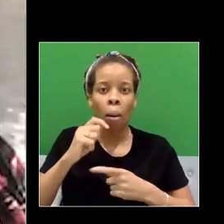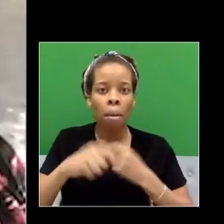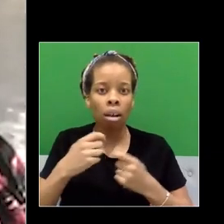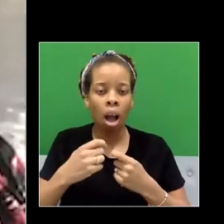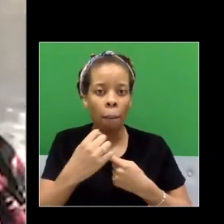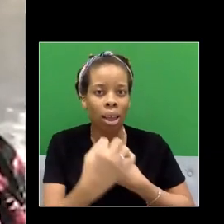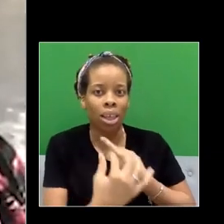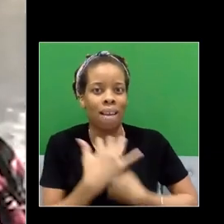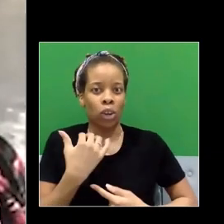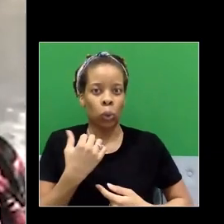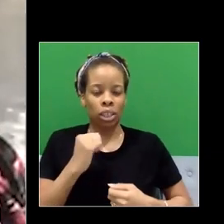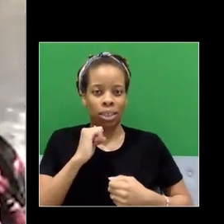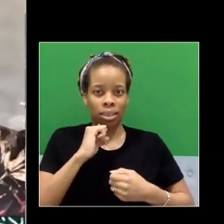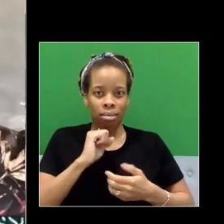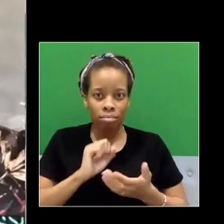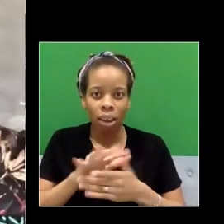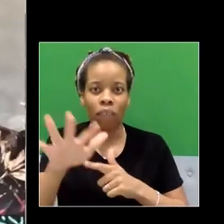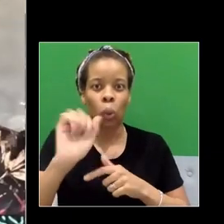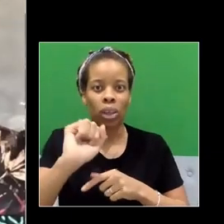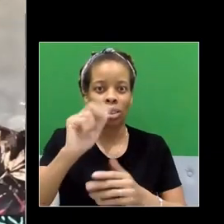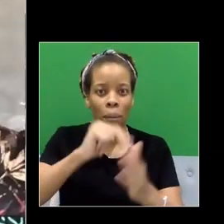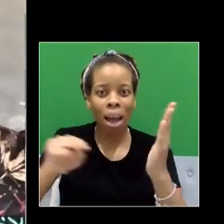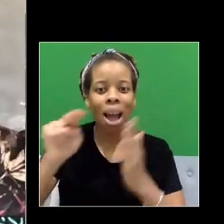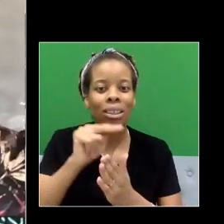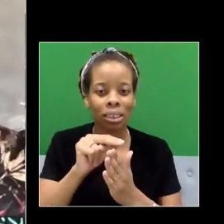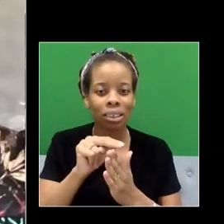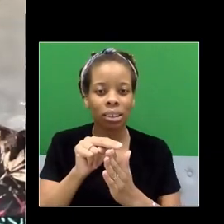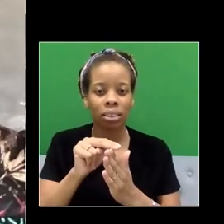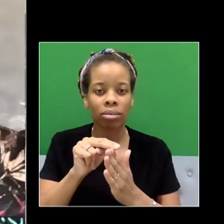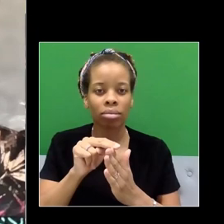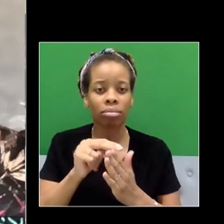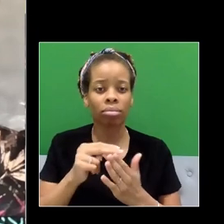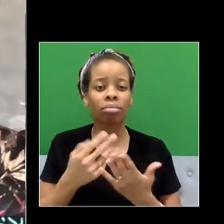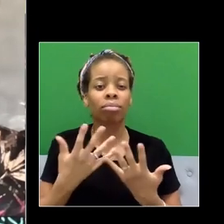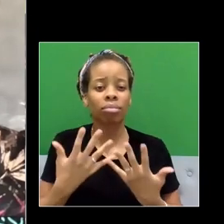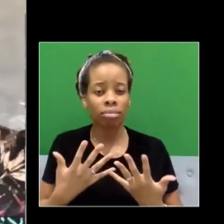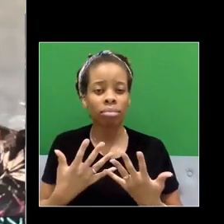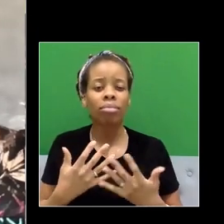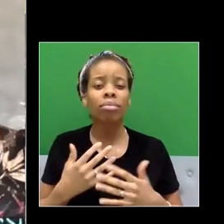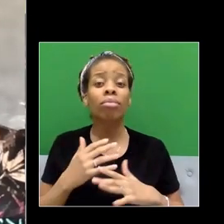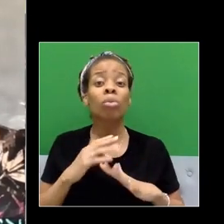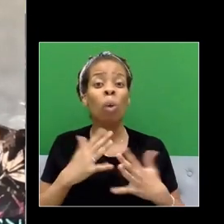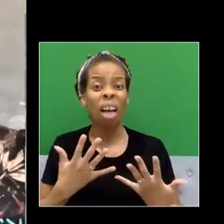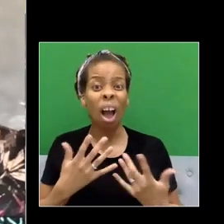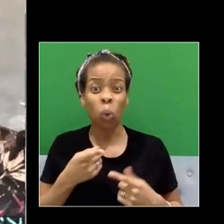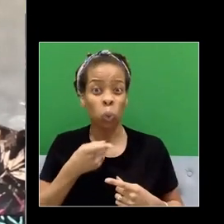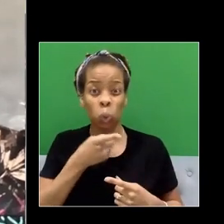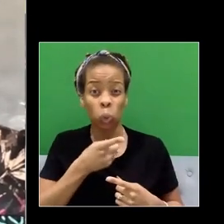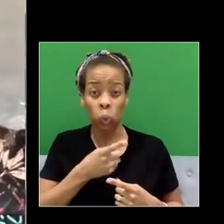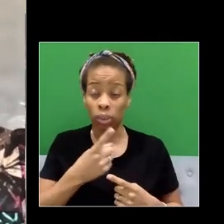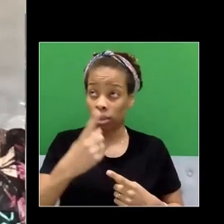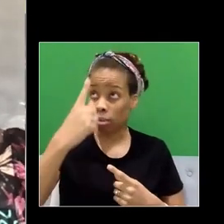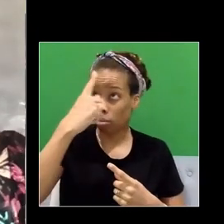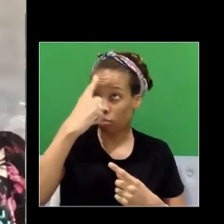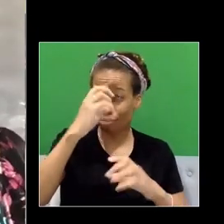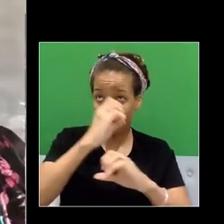on a canvas. Yeah. You know, without the space for